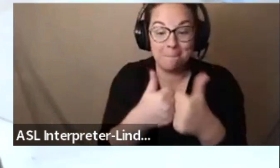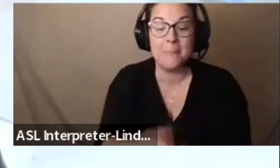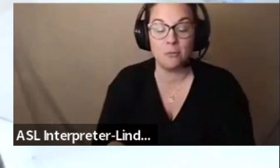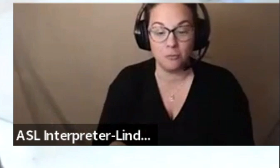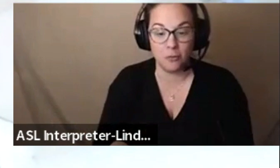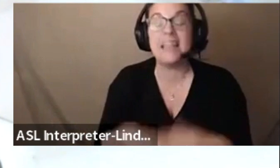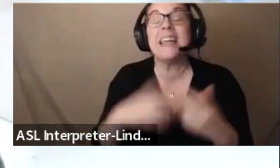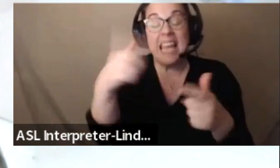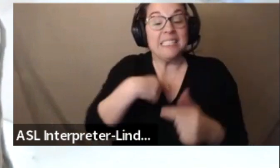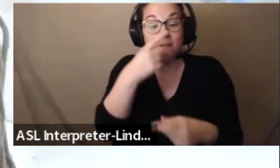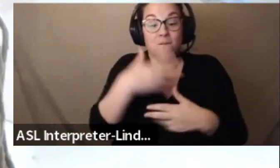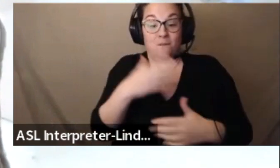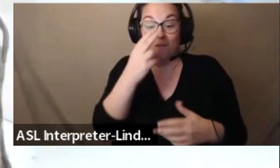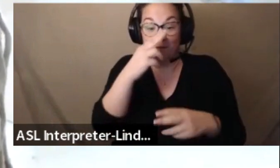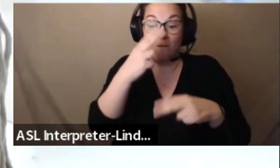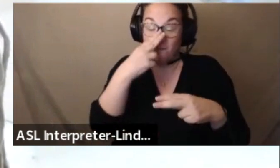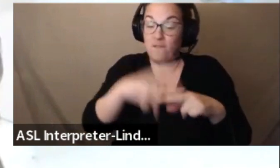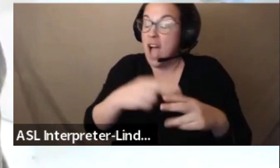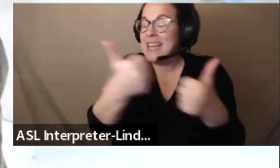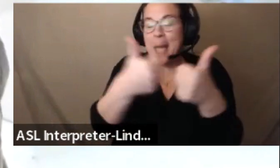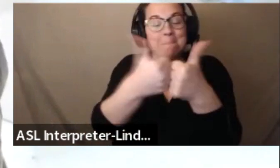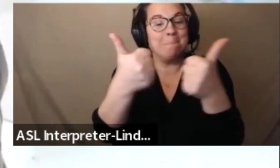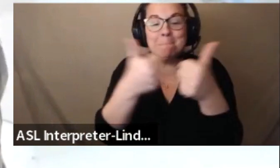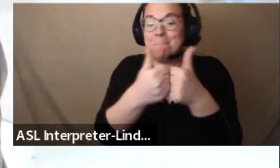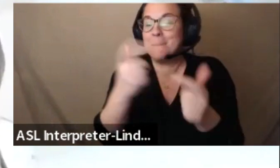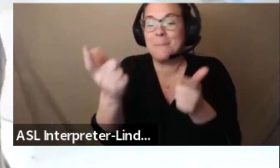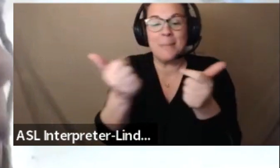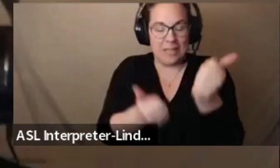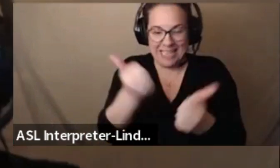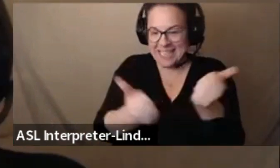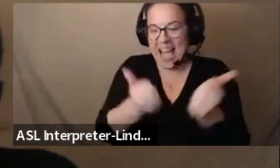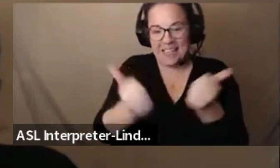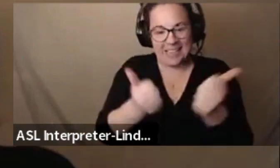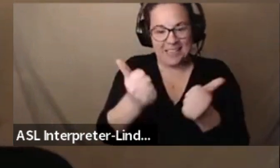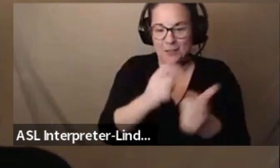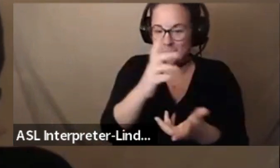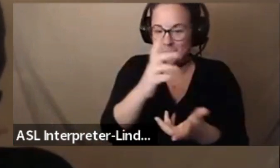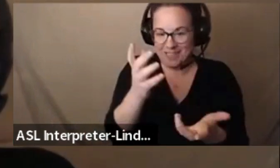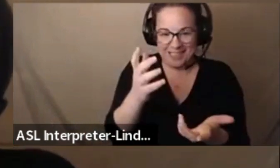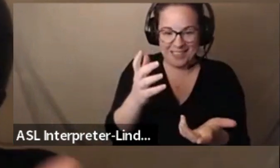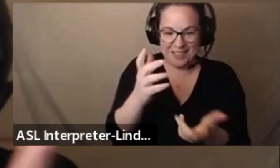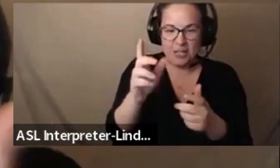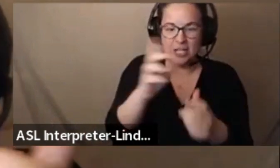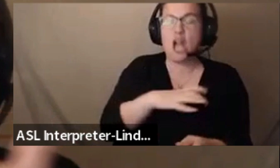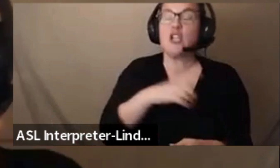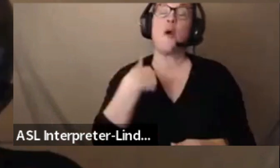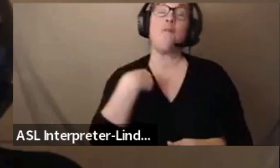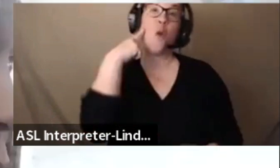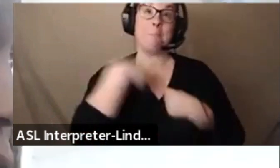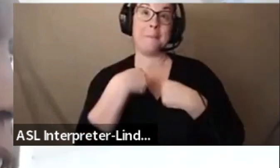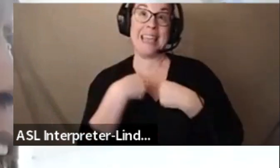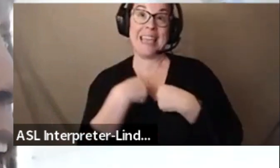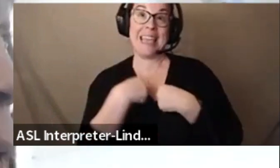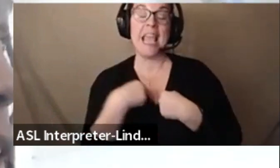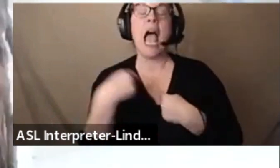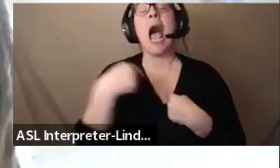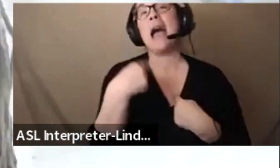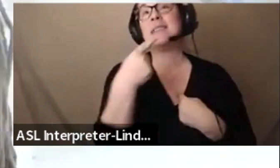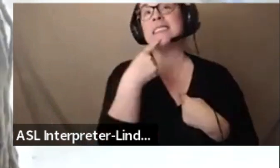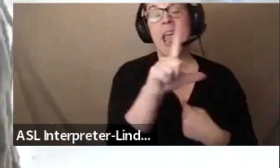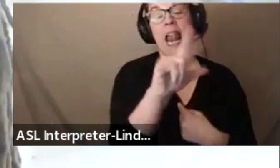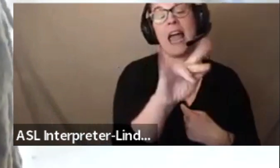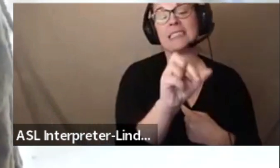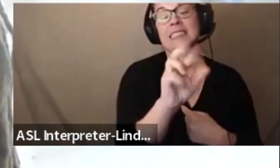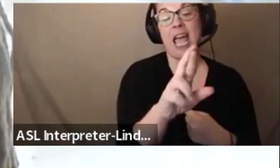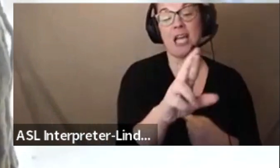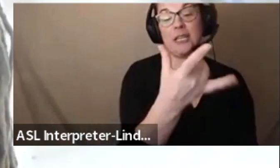think it's a fun game to play. Ophelia. What happens if you turn this character gay, or right, queer, or whatever we want to do with that character? Exactly. I'm going to